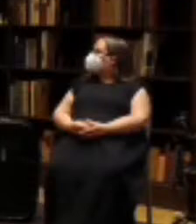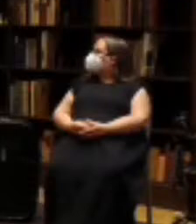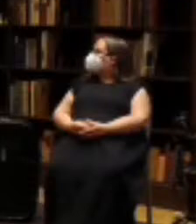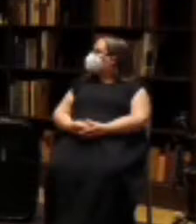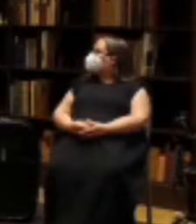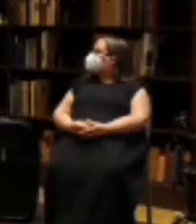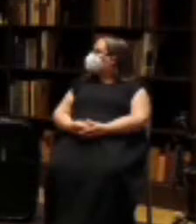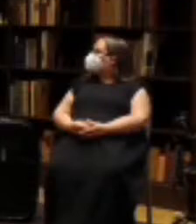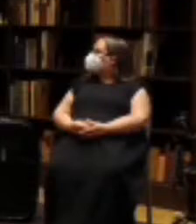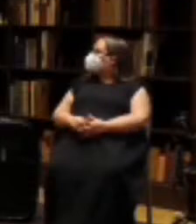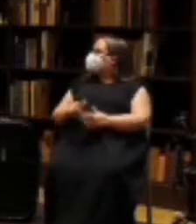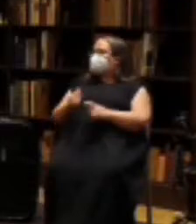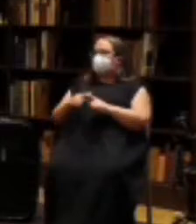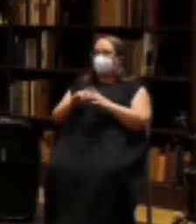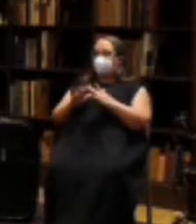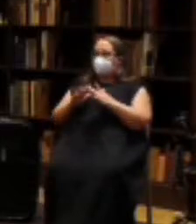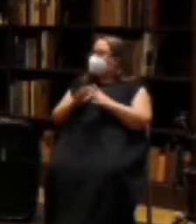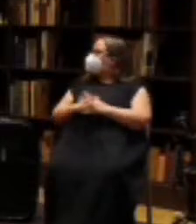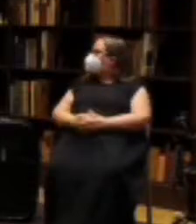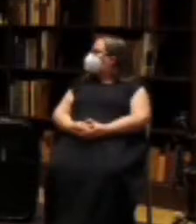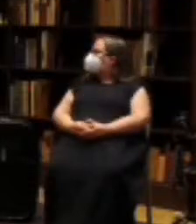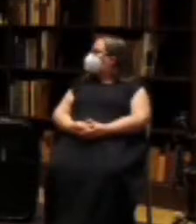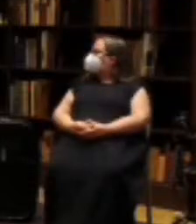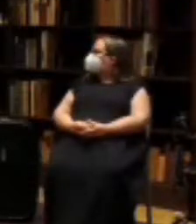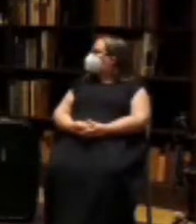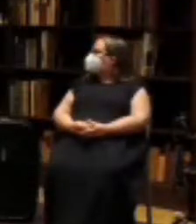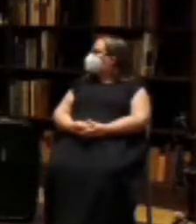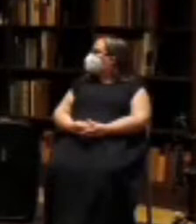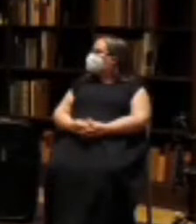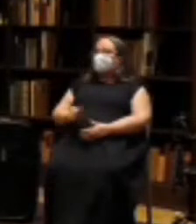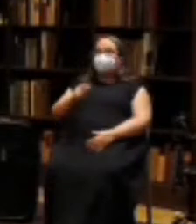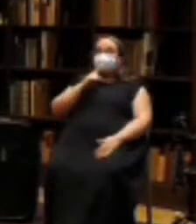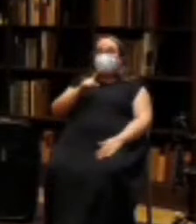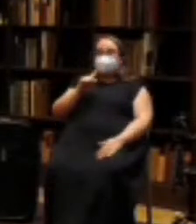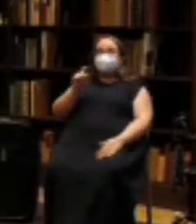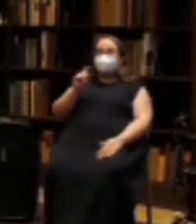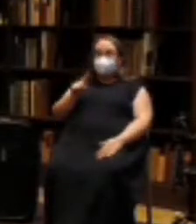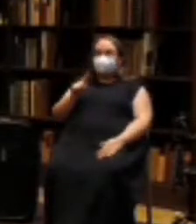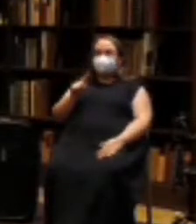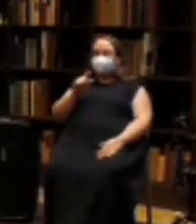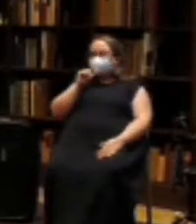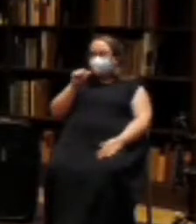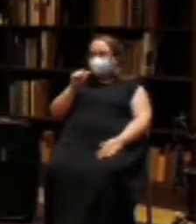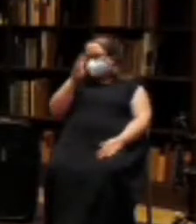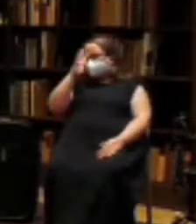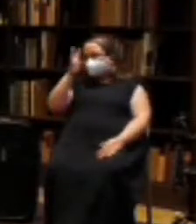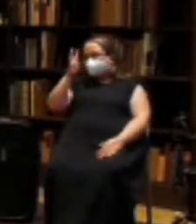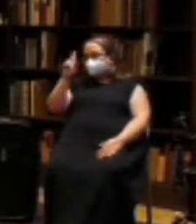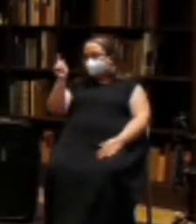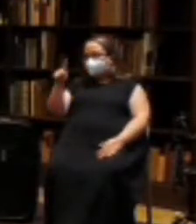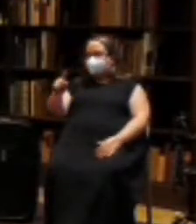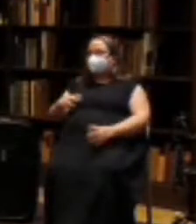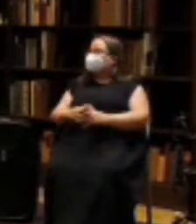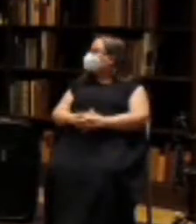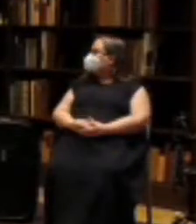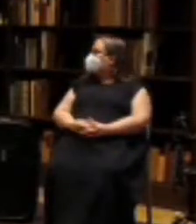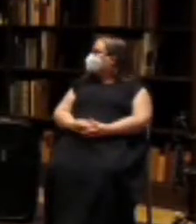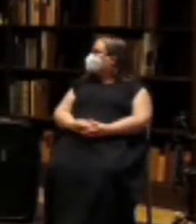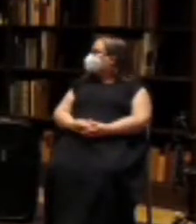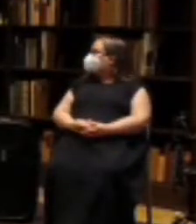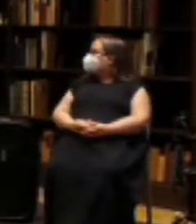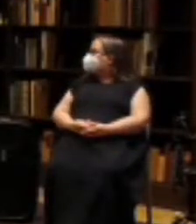It's another virtual question. It's not a virtual question. It's an actual question that was submitted virtually.